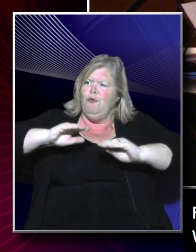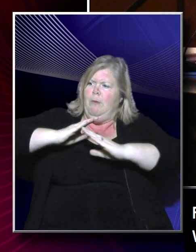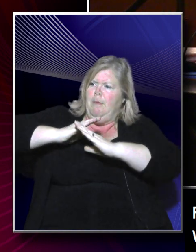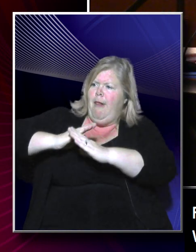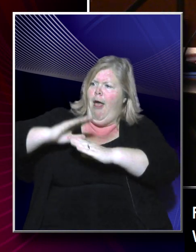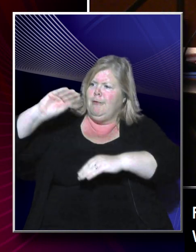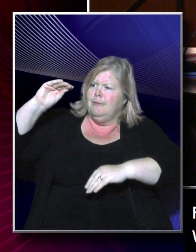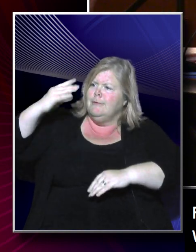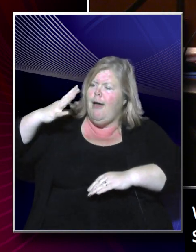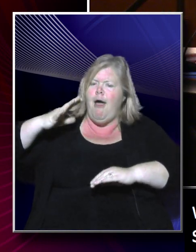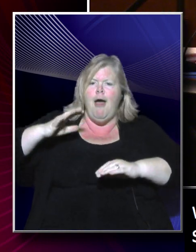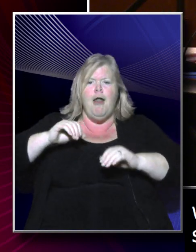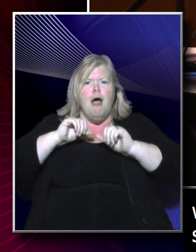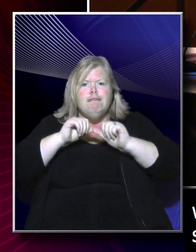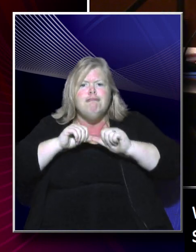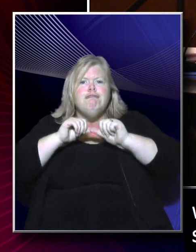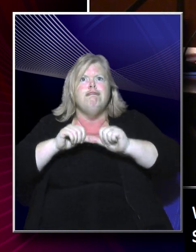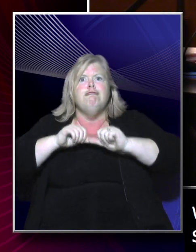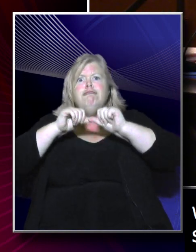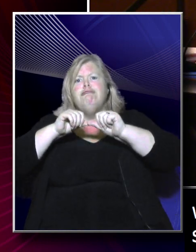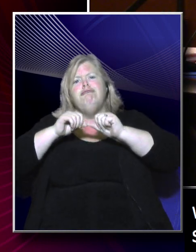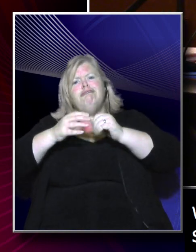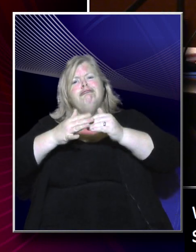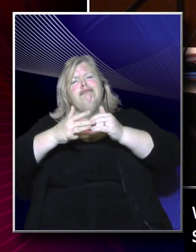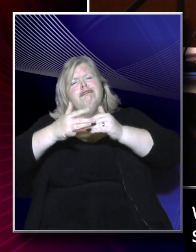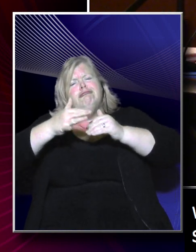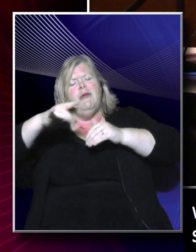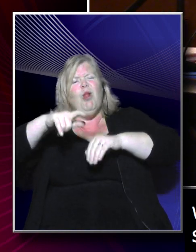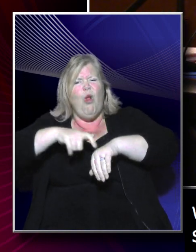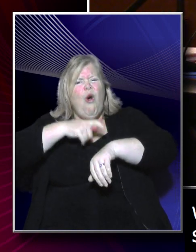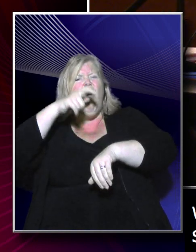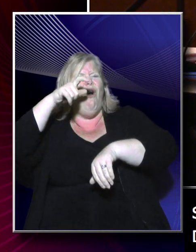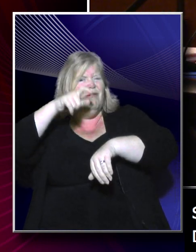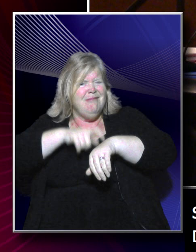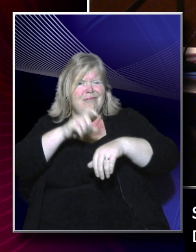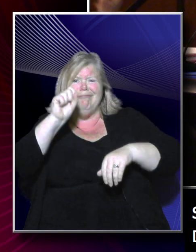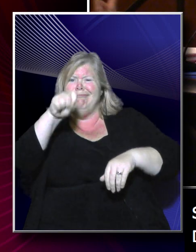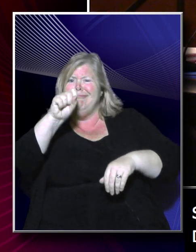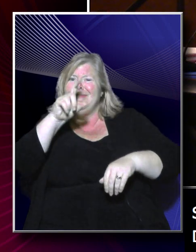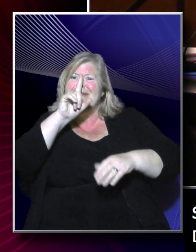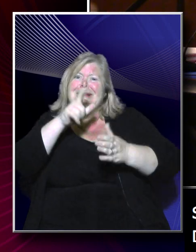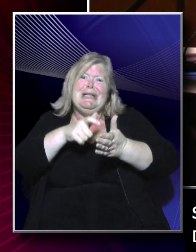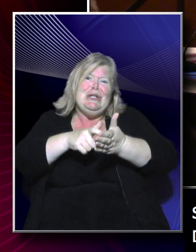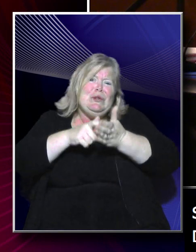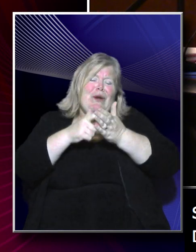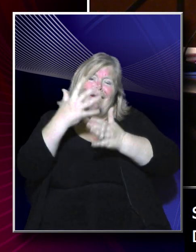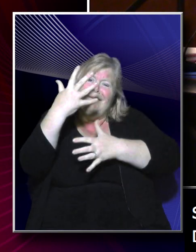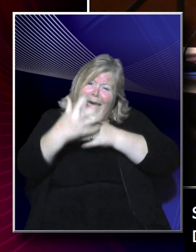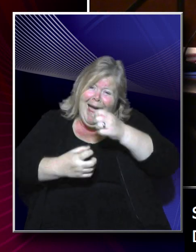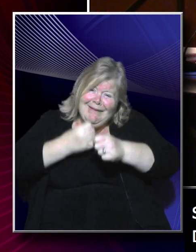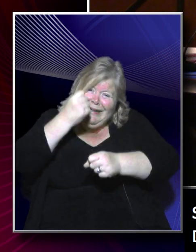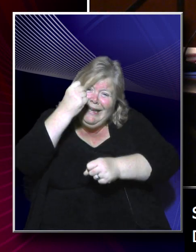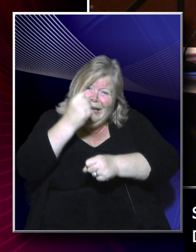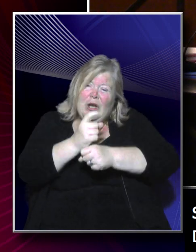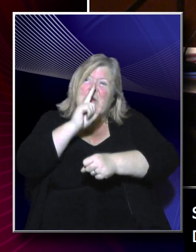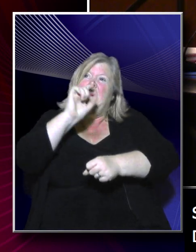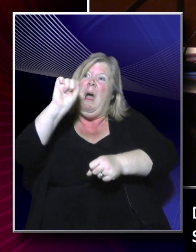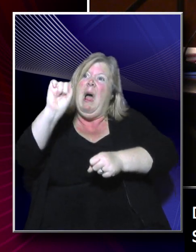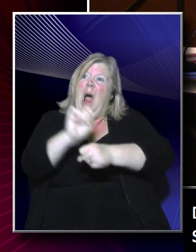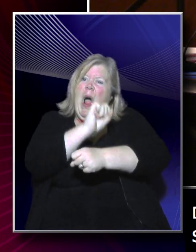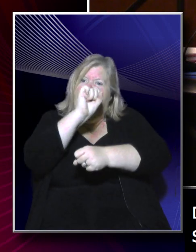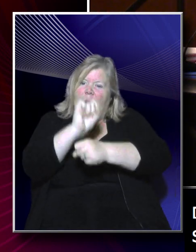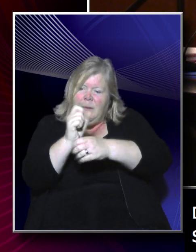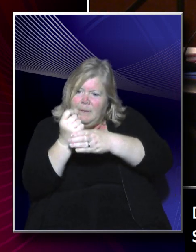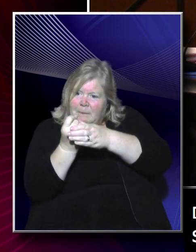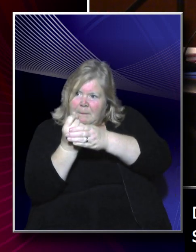sun, and was doing that for a long time. And it took 5 years to see results. At